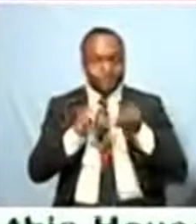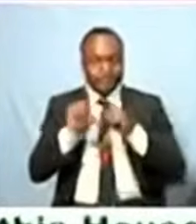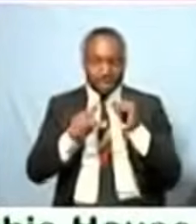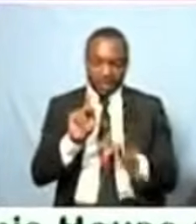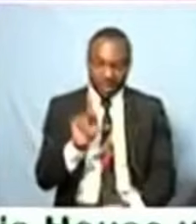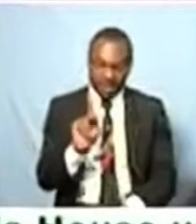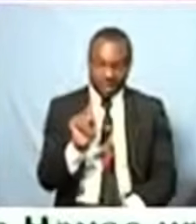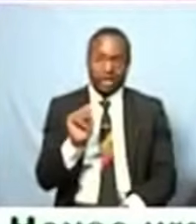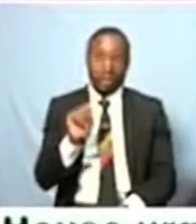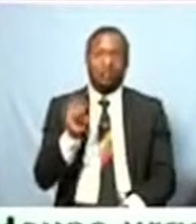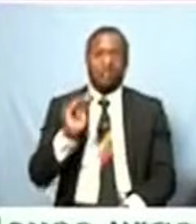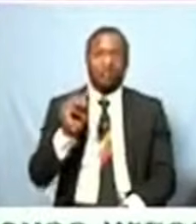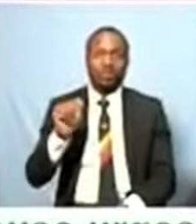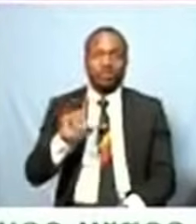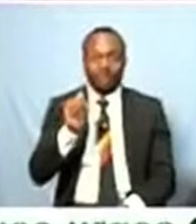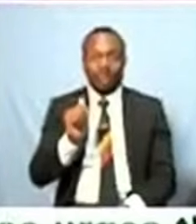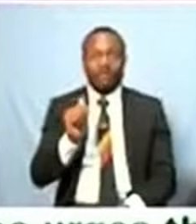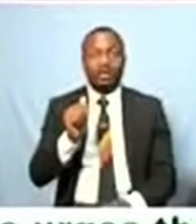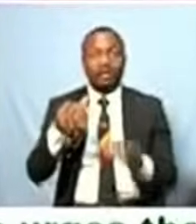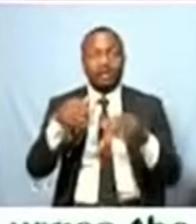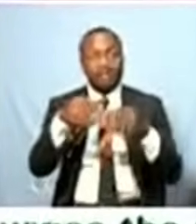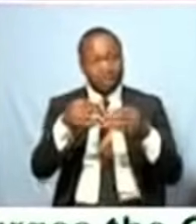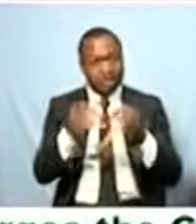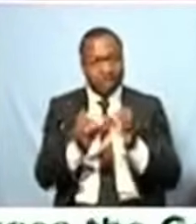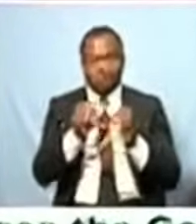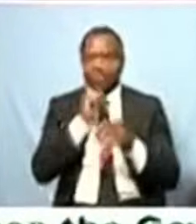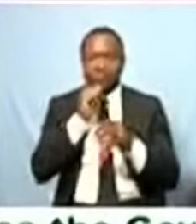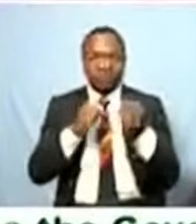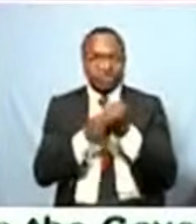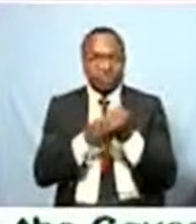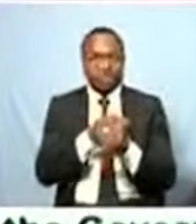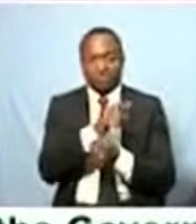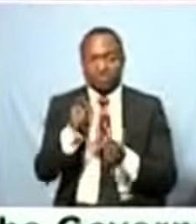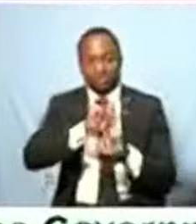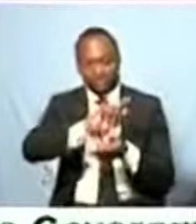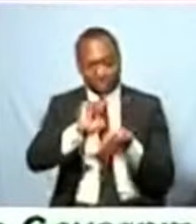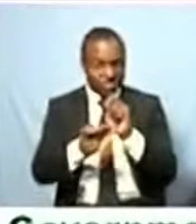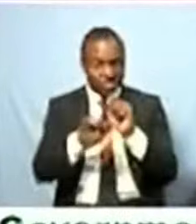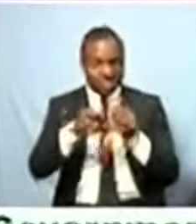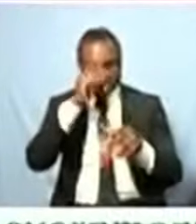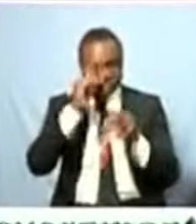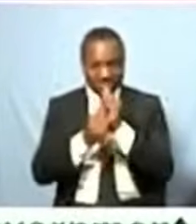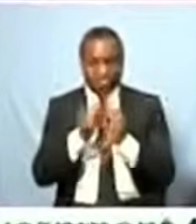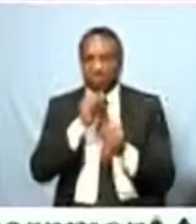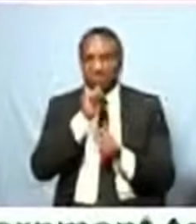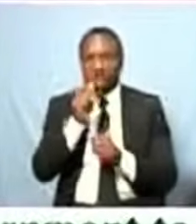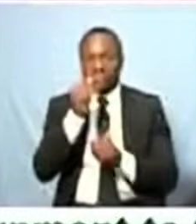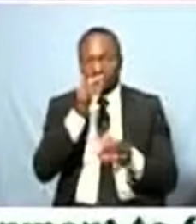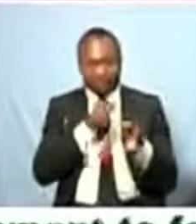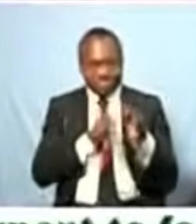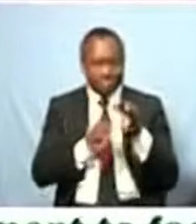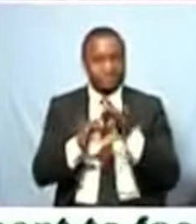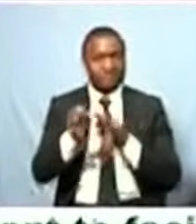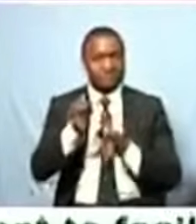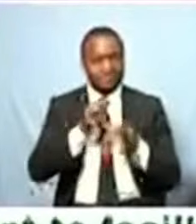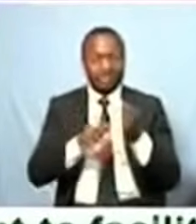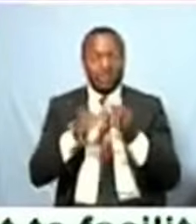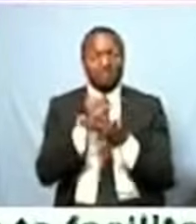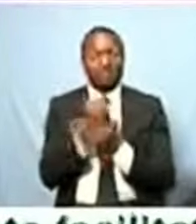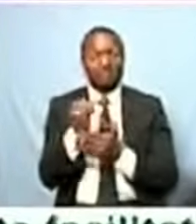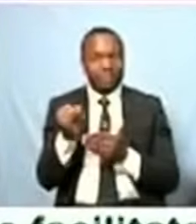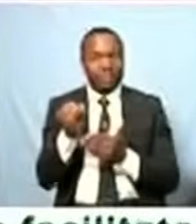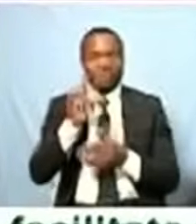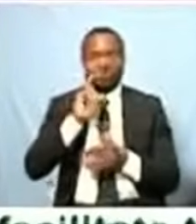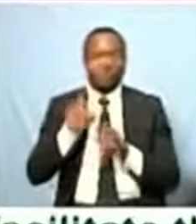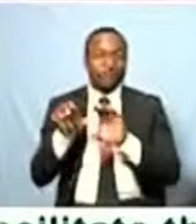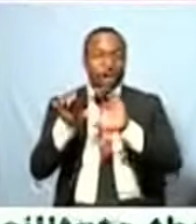Katombola constituency wish to press it on record that we do not support those changes because they are unjustified. The issues that has